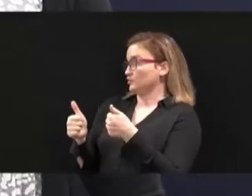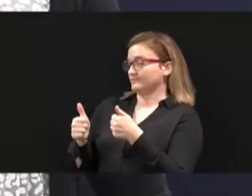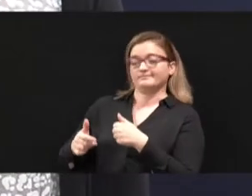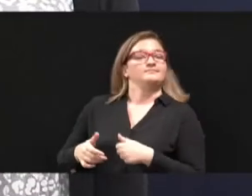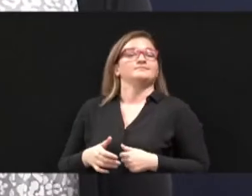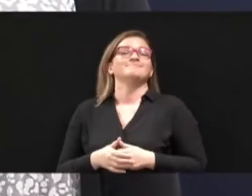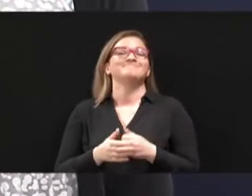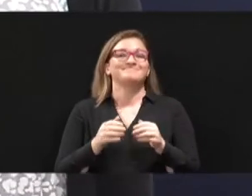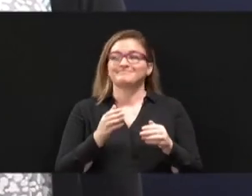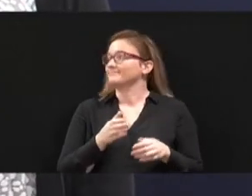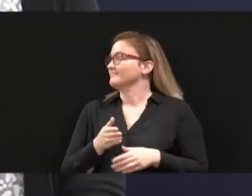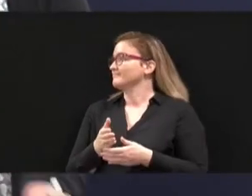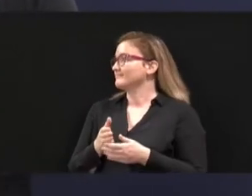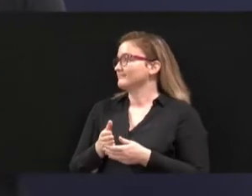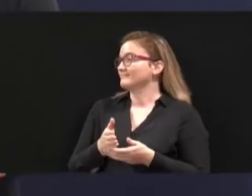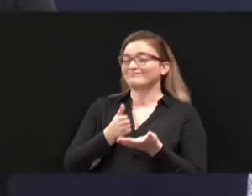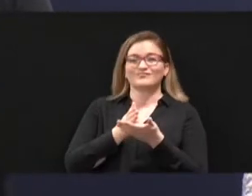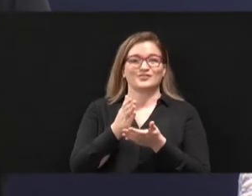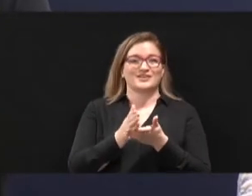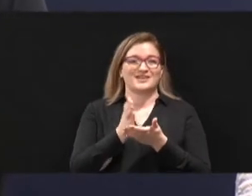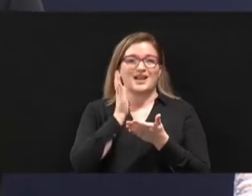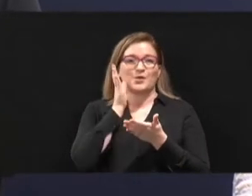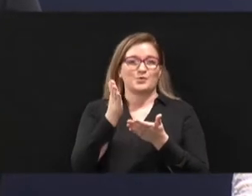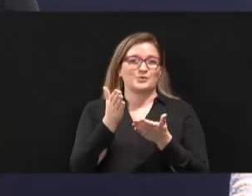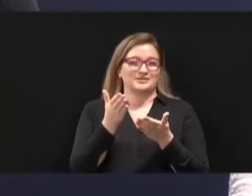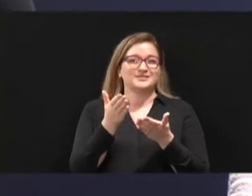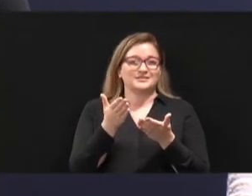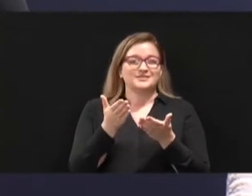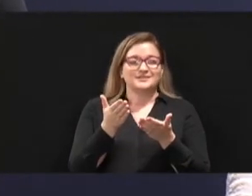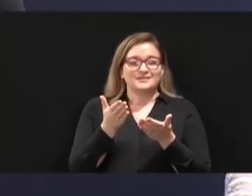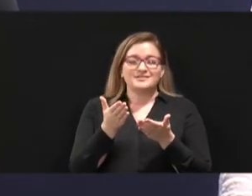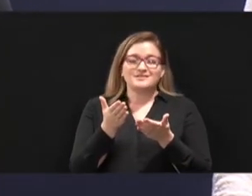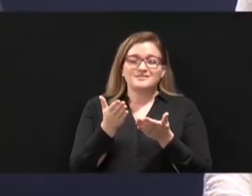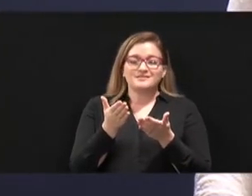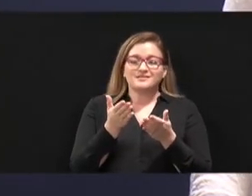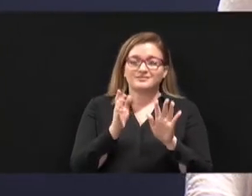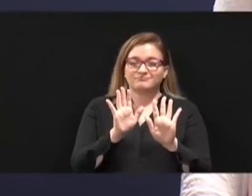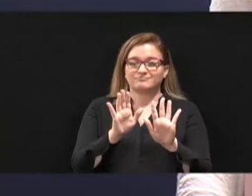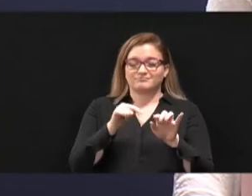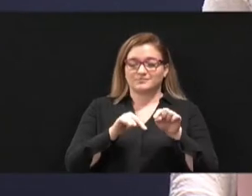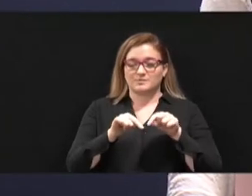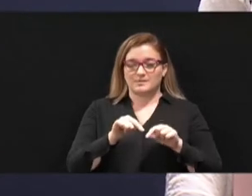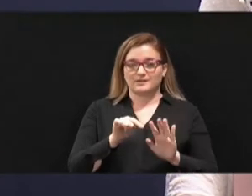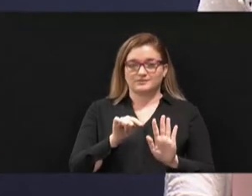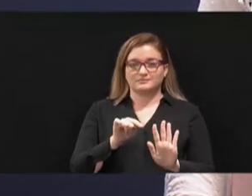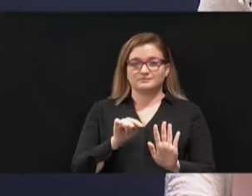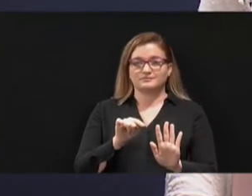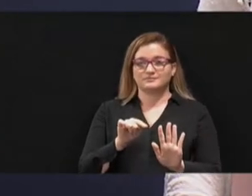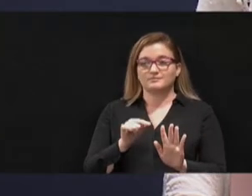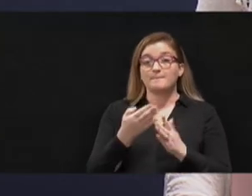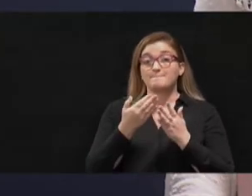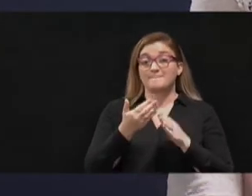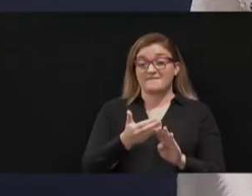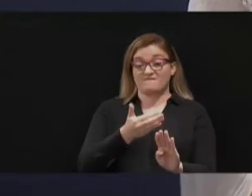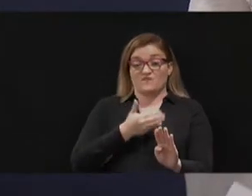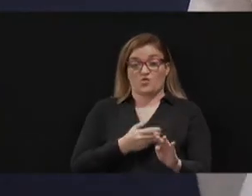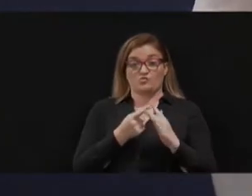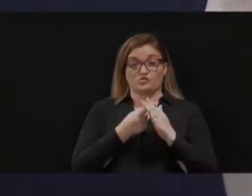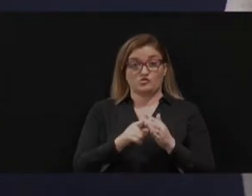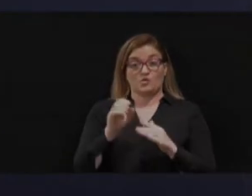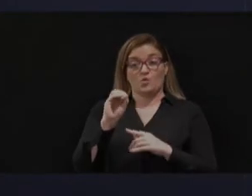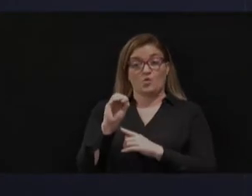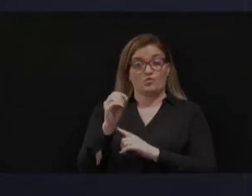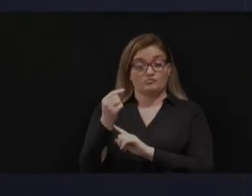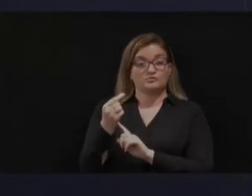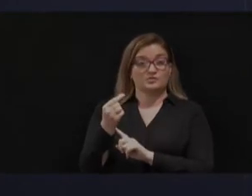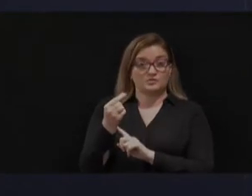Okay. All right. I'm going to kind of digress a little bit. I wanted to talk before we went on talking about Orton-Gillingham about the simple view of